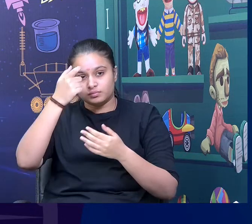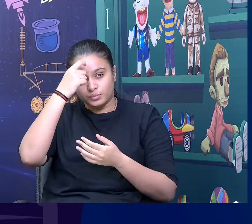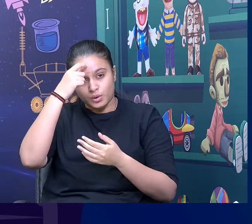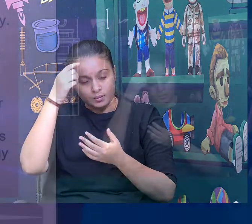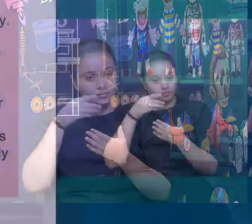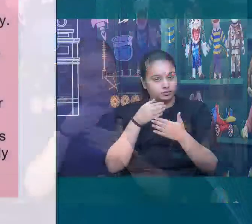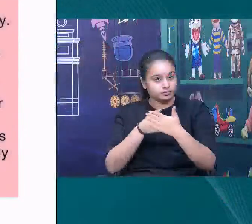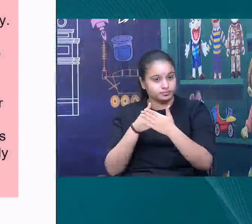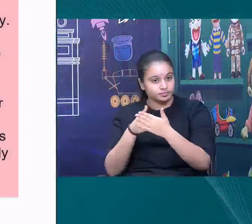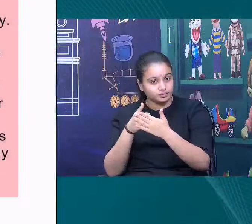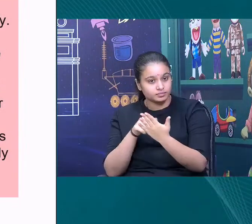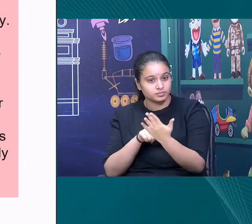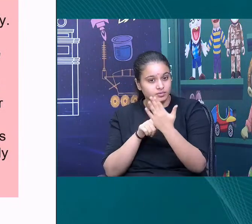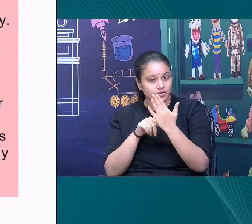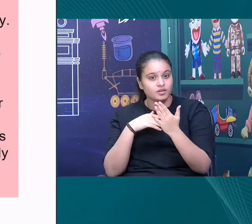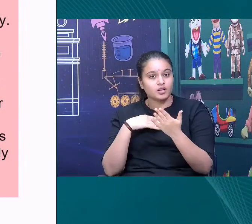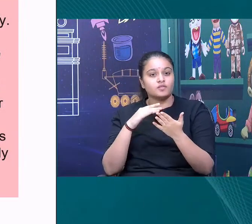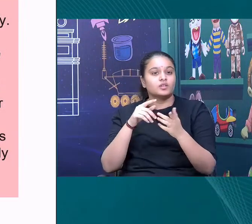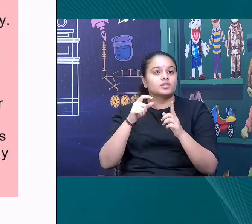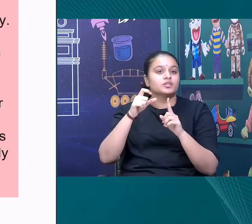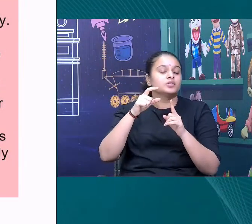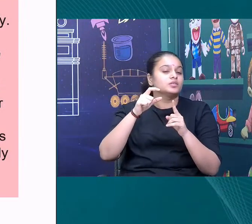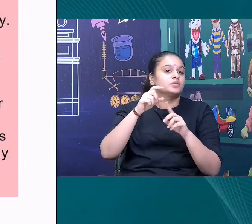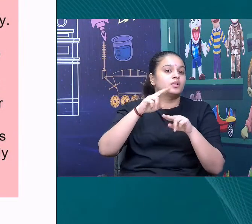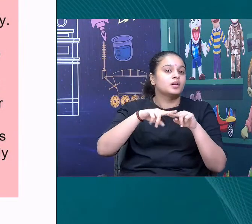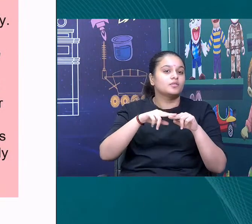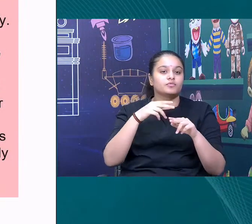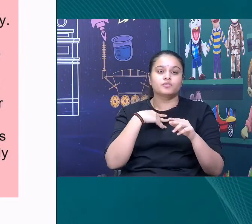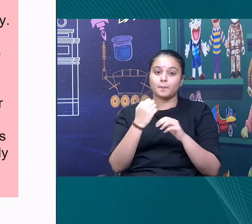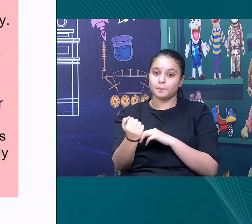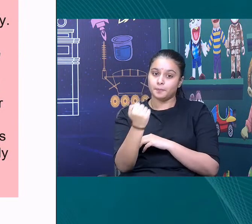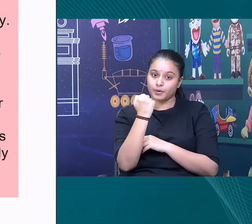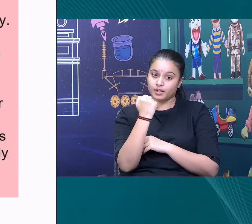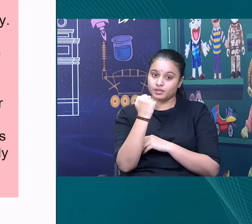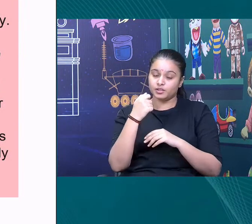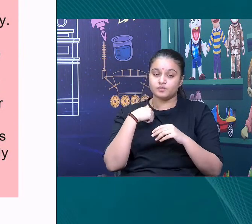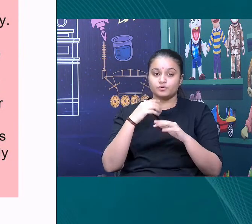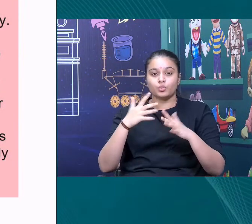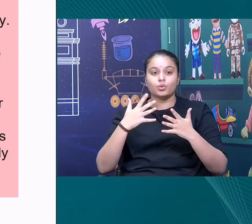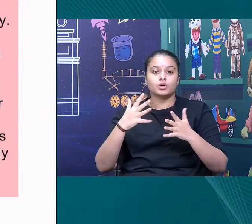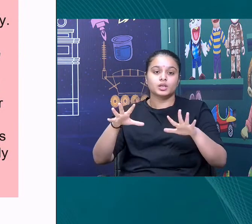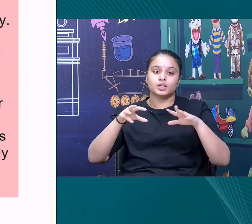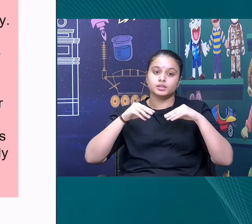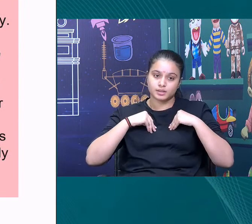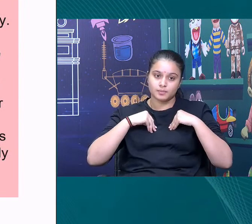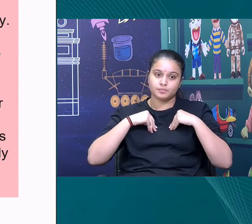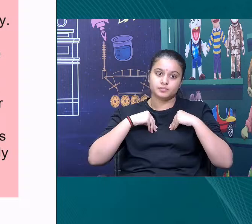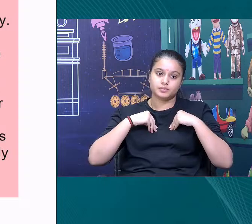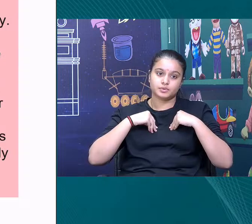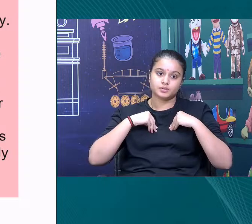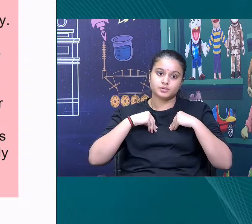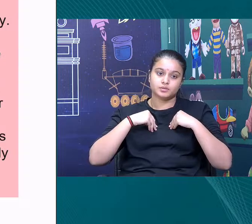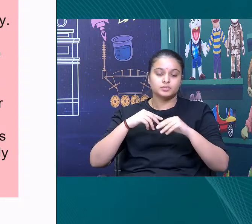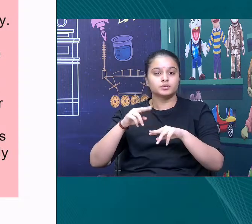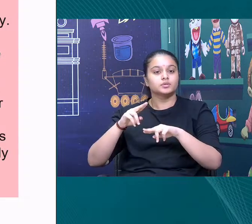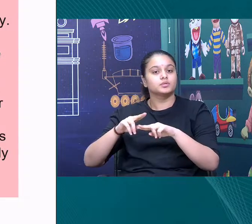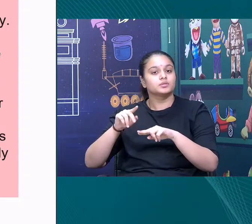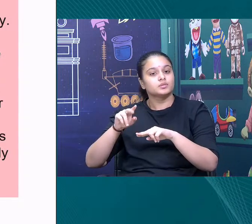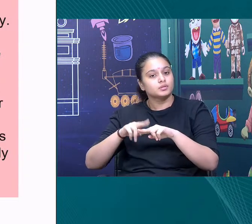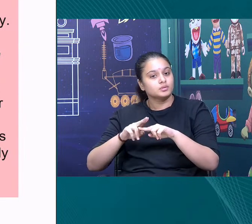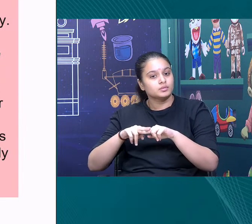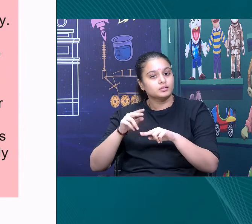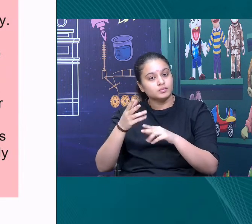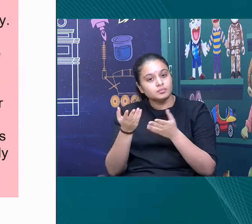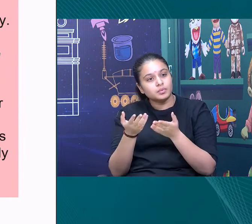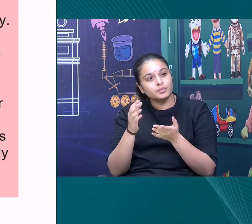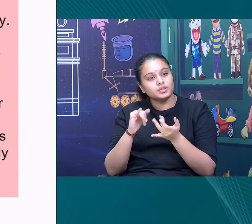Mr. Hawking replied that he had no choice but to be brave and accept his reality, which was eye-opening to Mr. Kanga. He himself